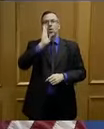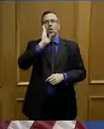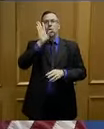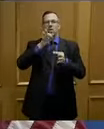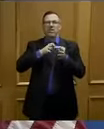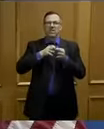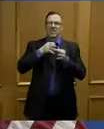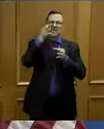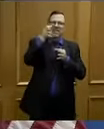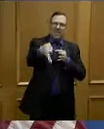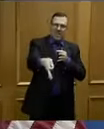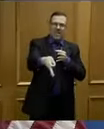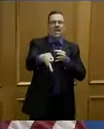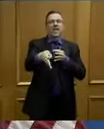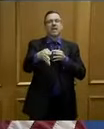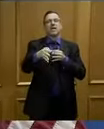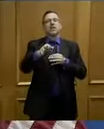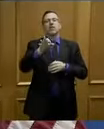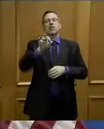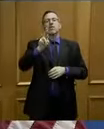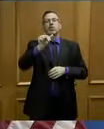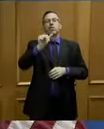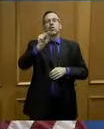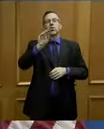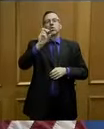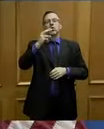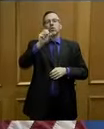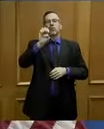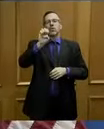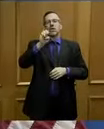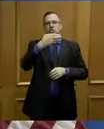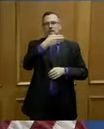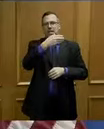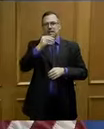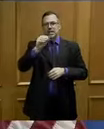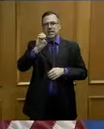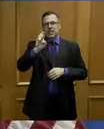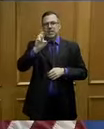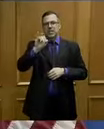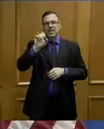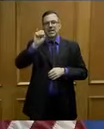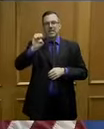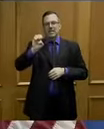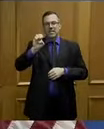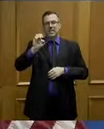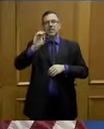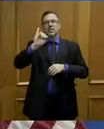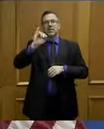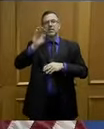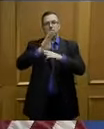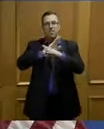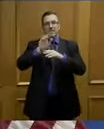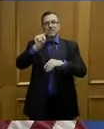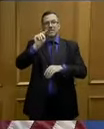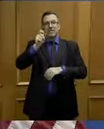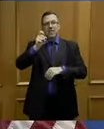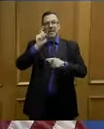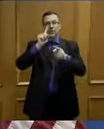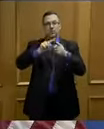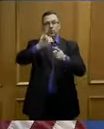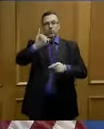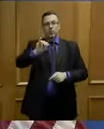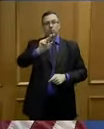filing deadline for franchise and excise business taxes to July 15th of 2020.